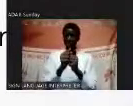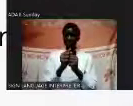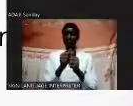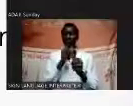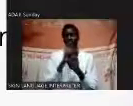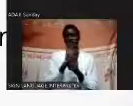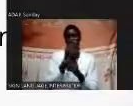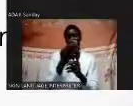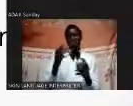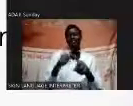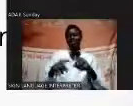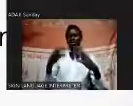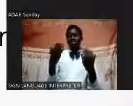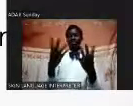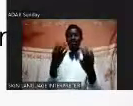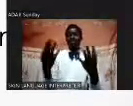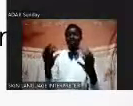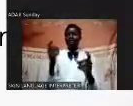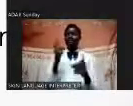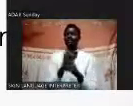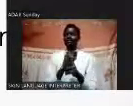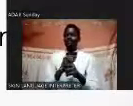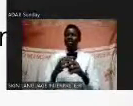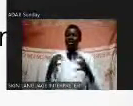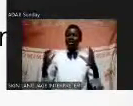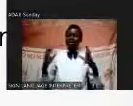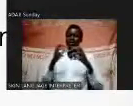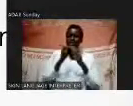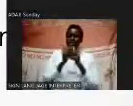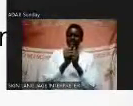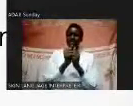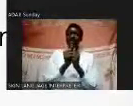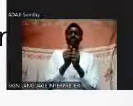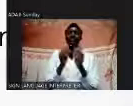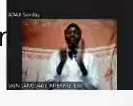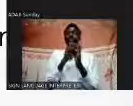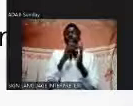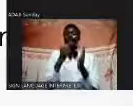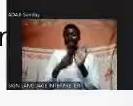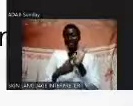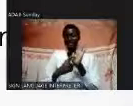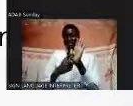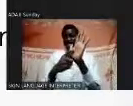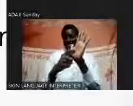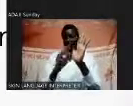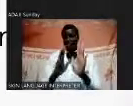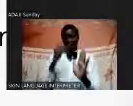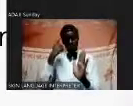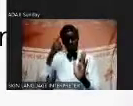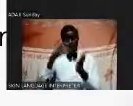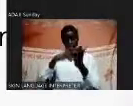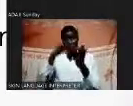of things coming together that are the indicators for learning difficulties. And then understanding